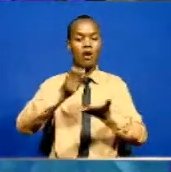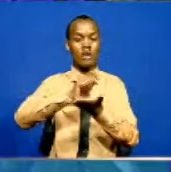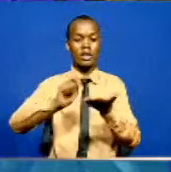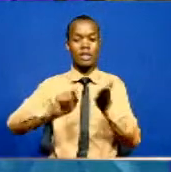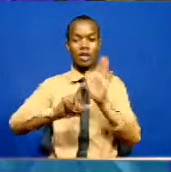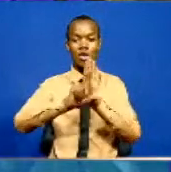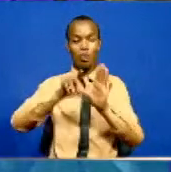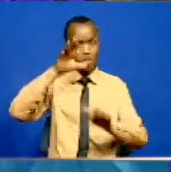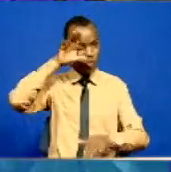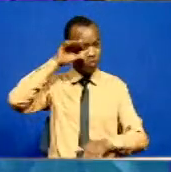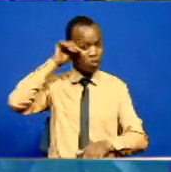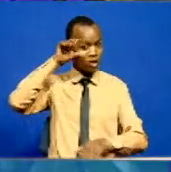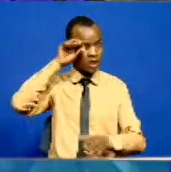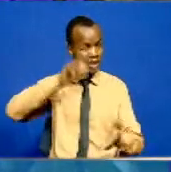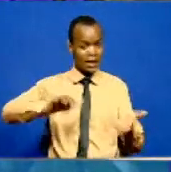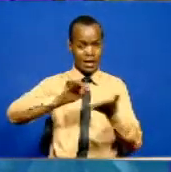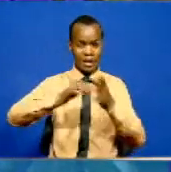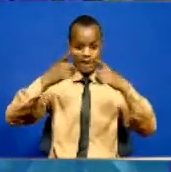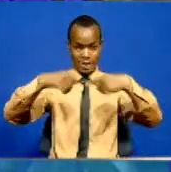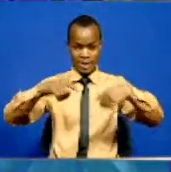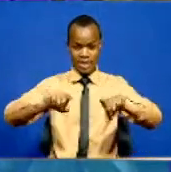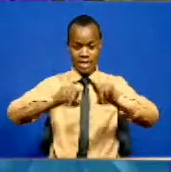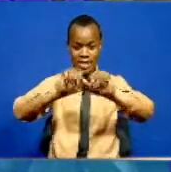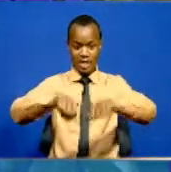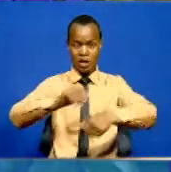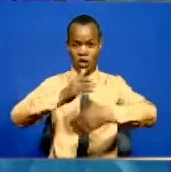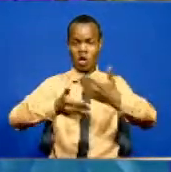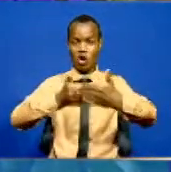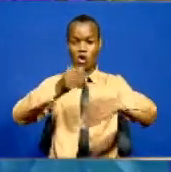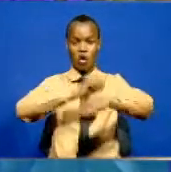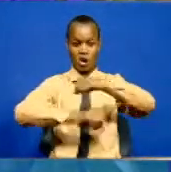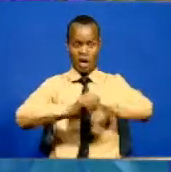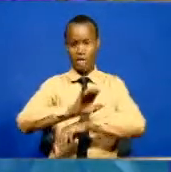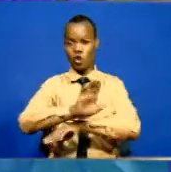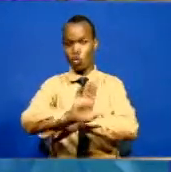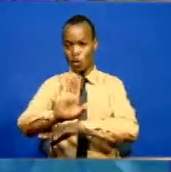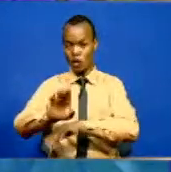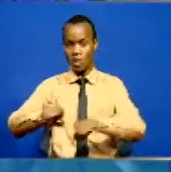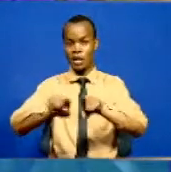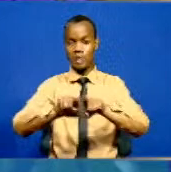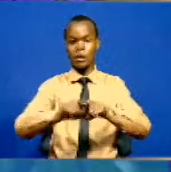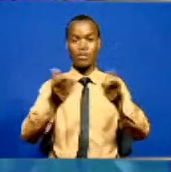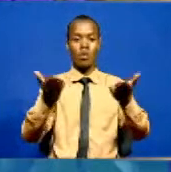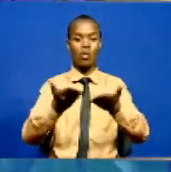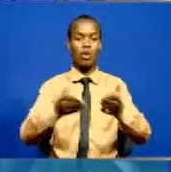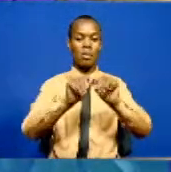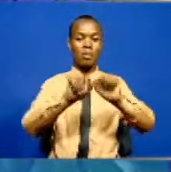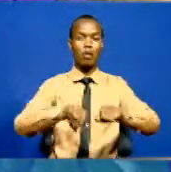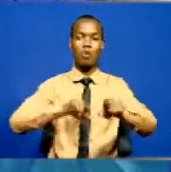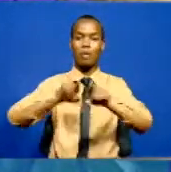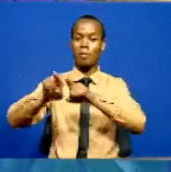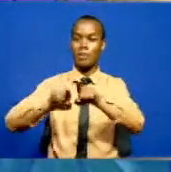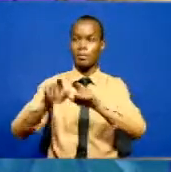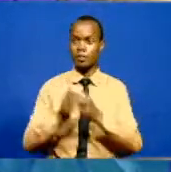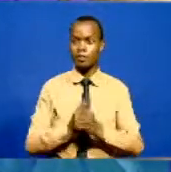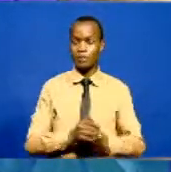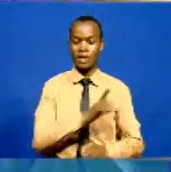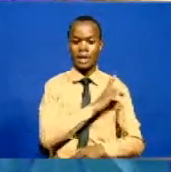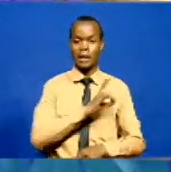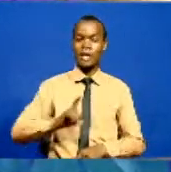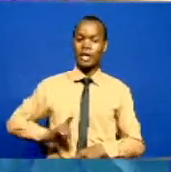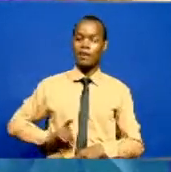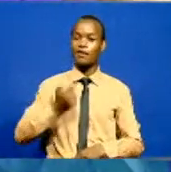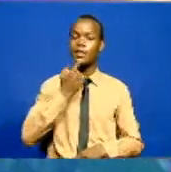may prosper in all that you do and wherever you turn. So David tells